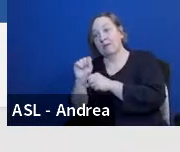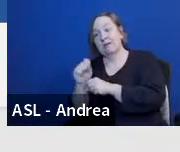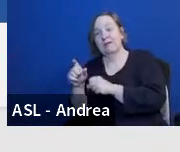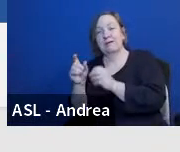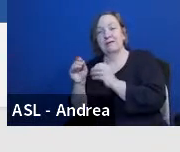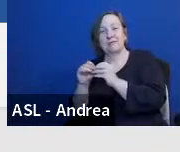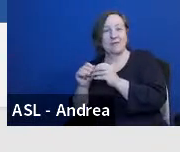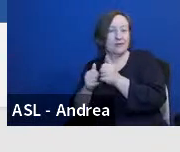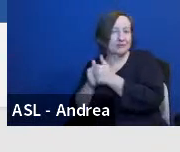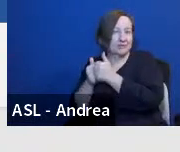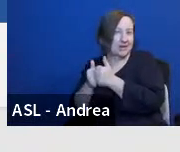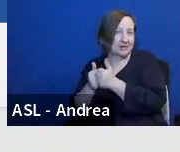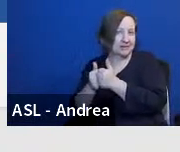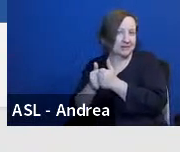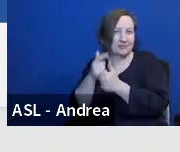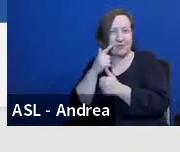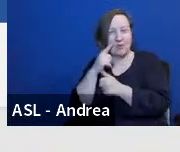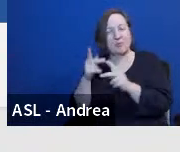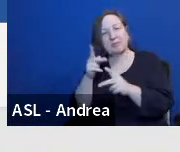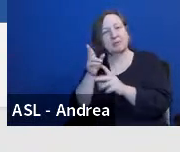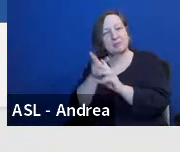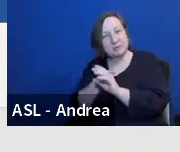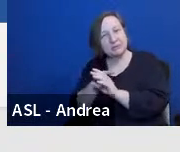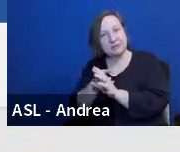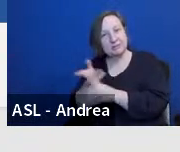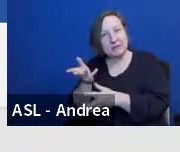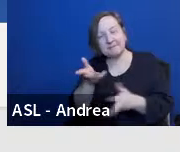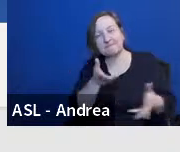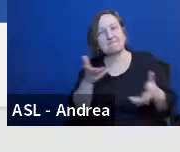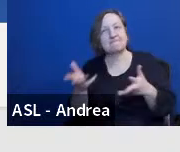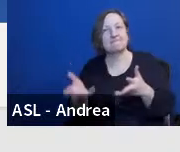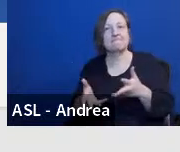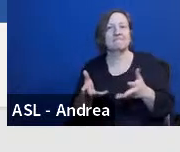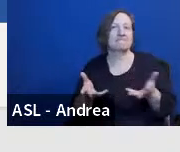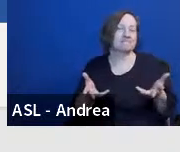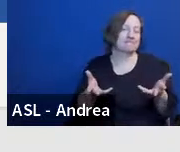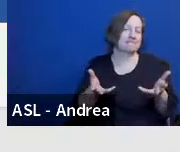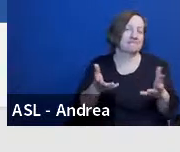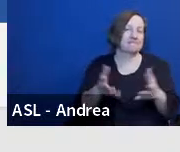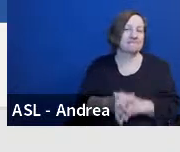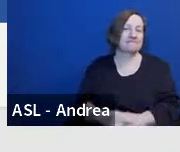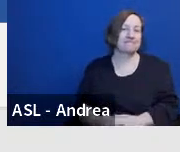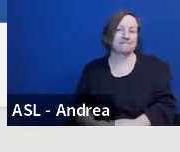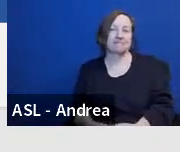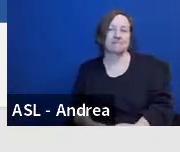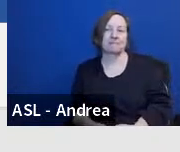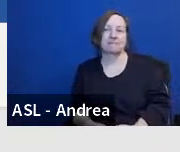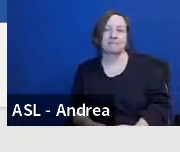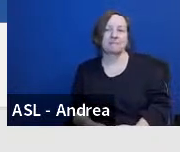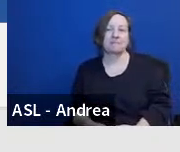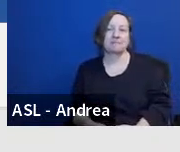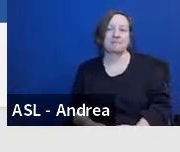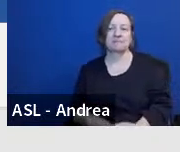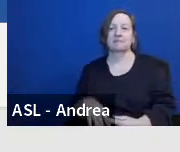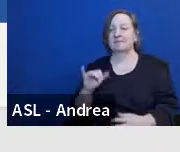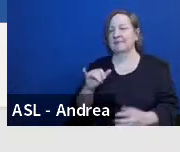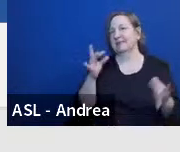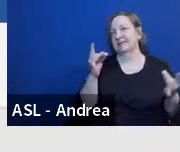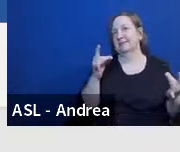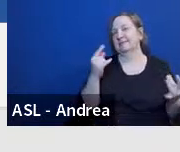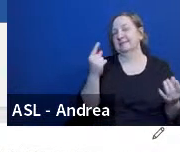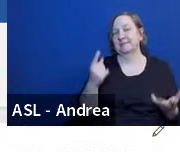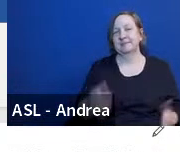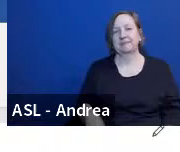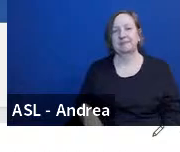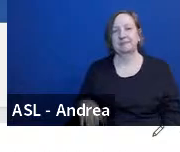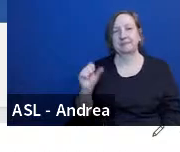more difficult for people to participate. Yeah, that makes sense. It's a tricky one.